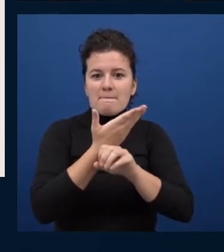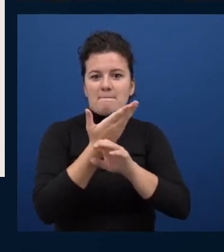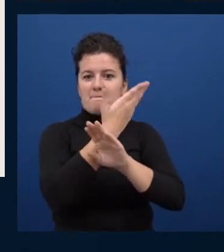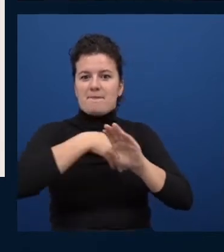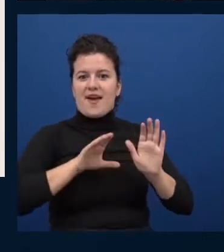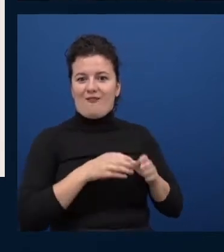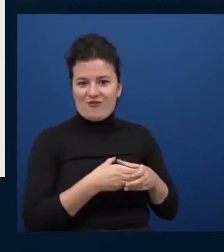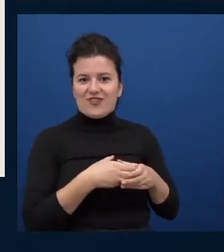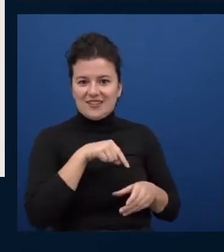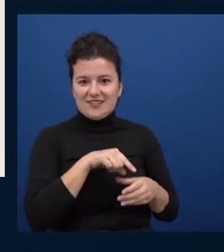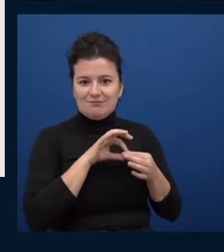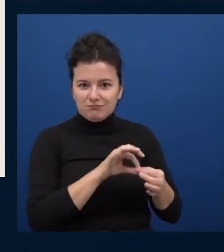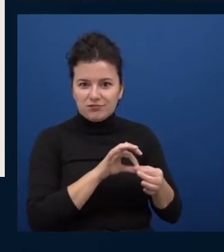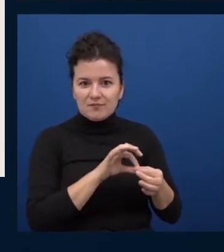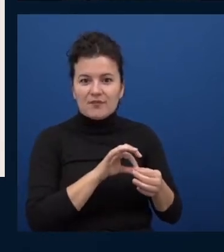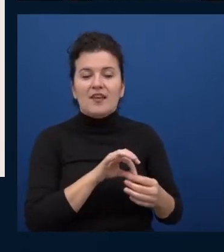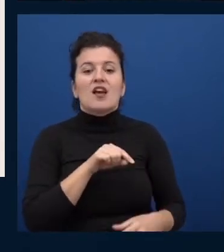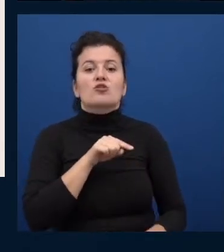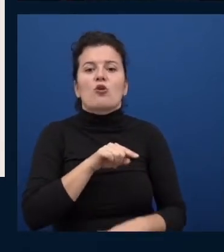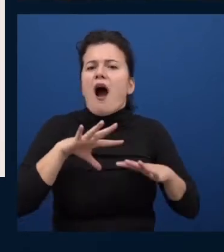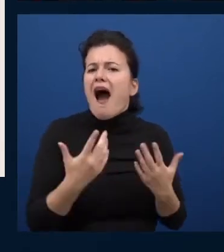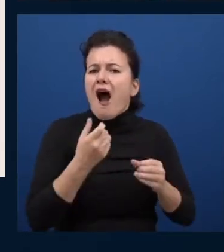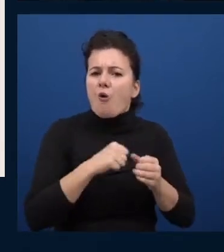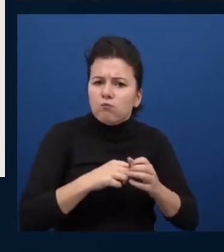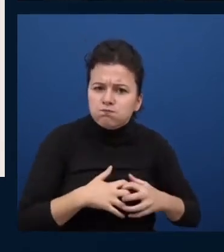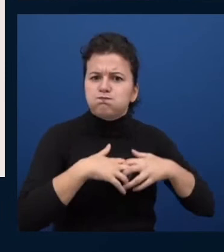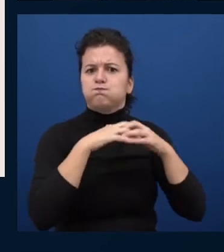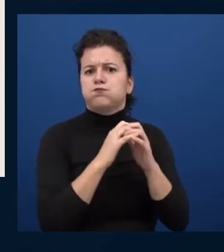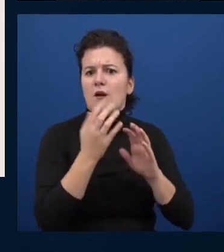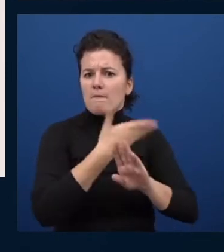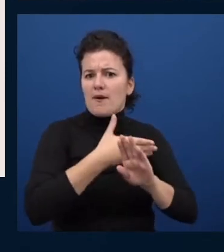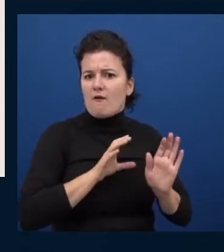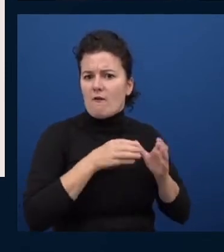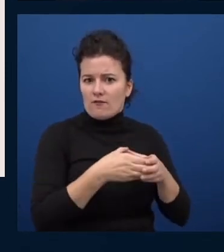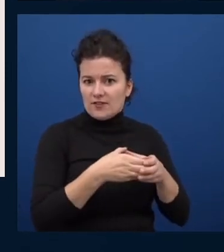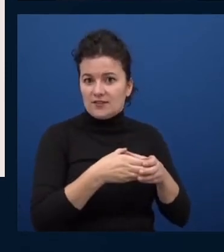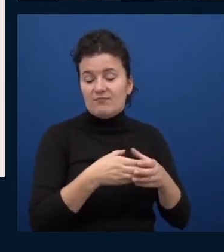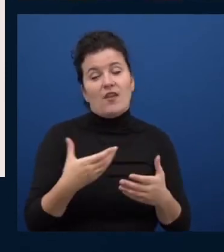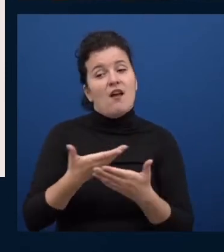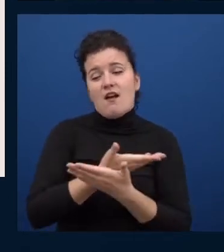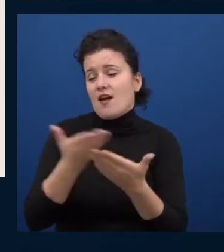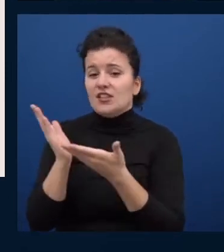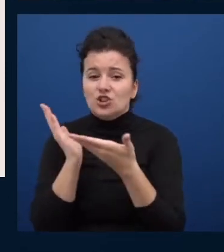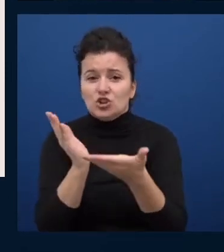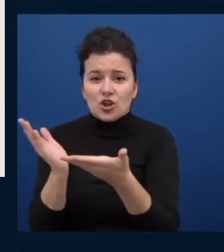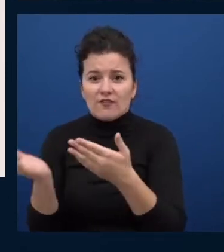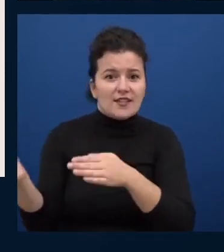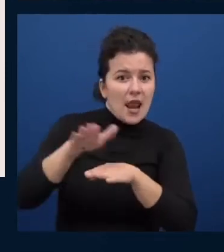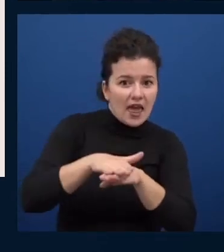to reach this milestone, we had to migrate the entire service layer and the entire data